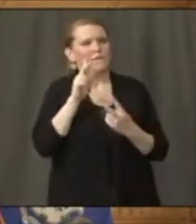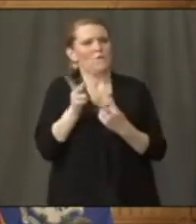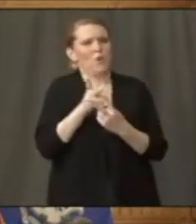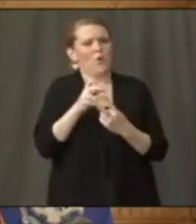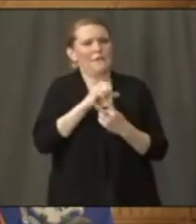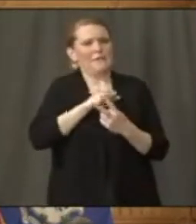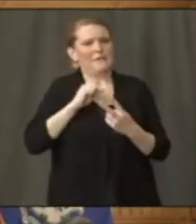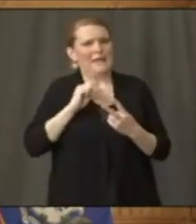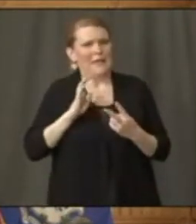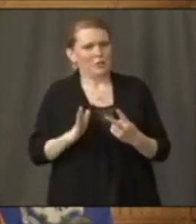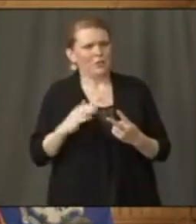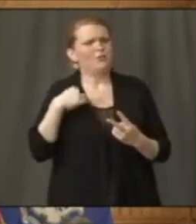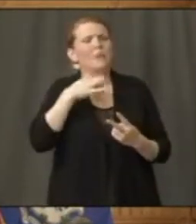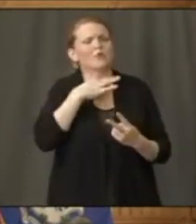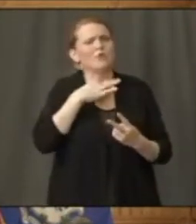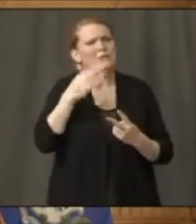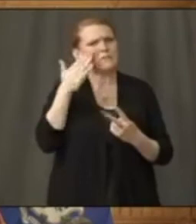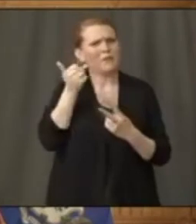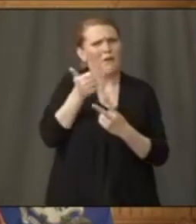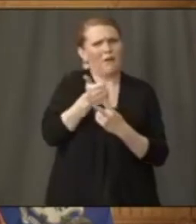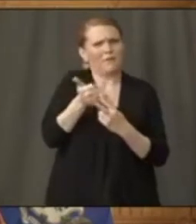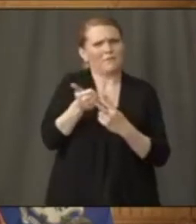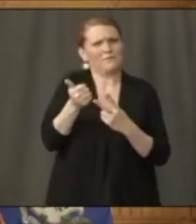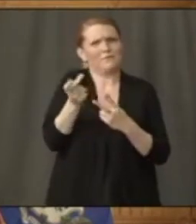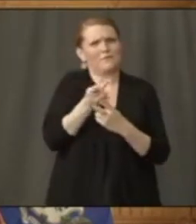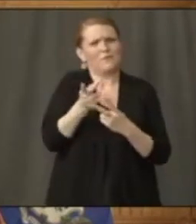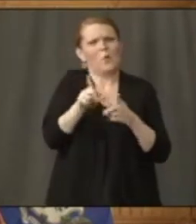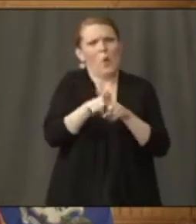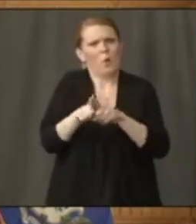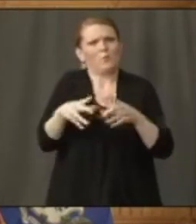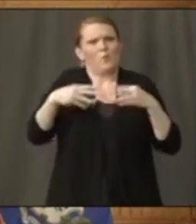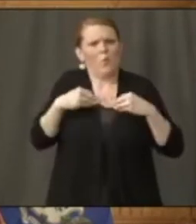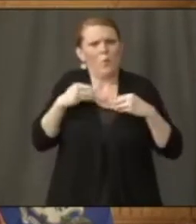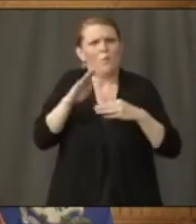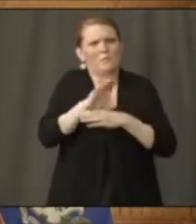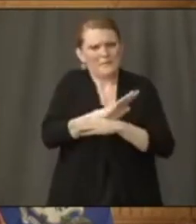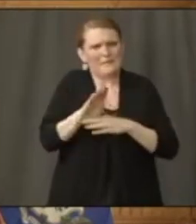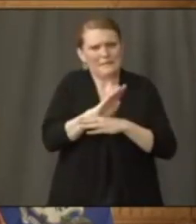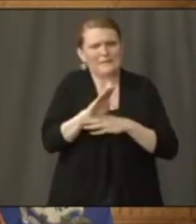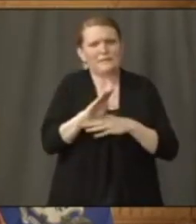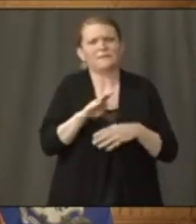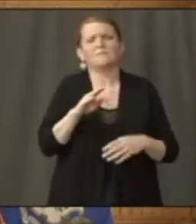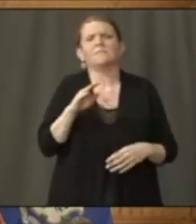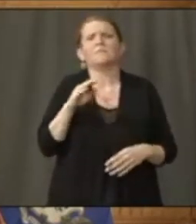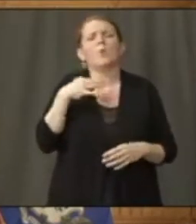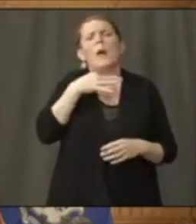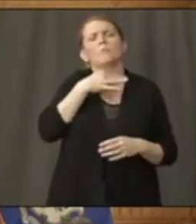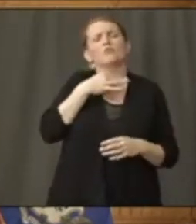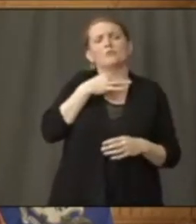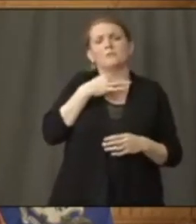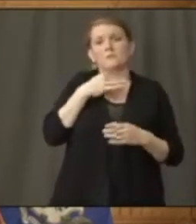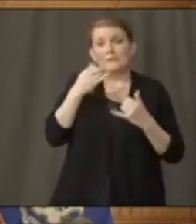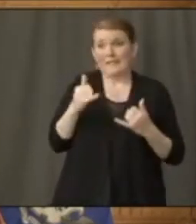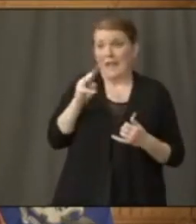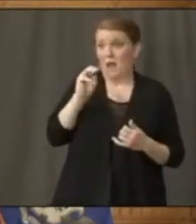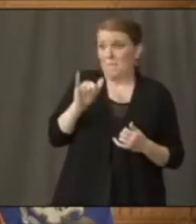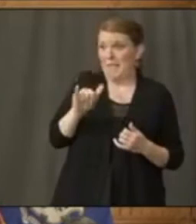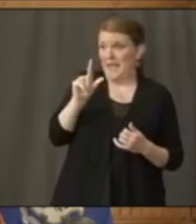biggest challenge in getting to that May 20th date to reopen, or in your case, Senator Cohen, into staying